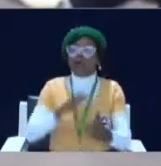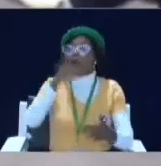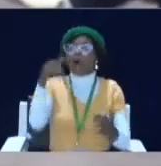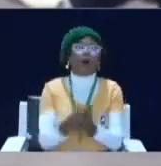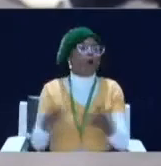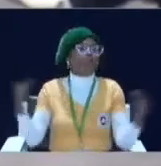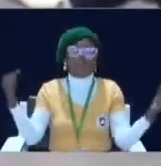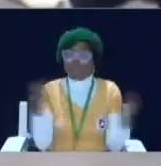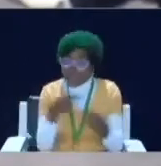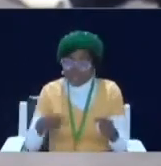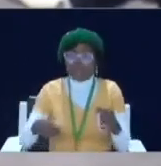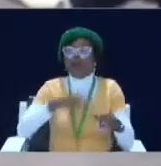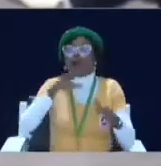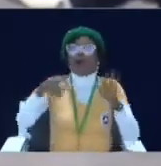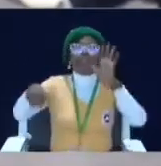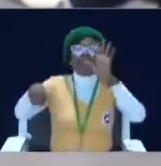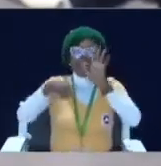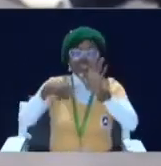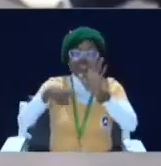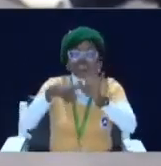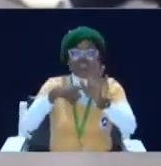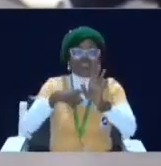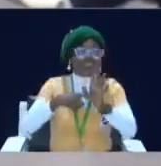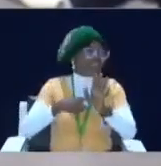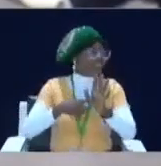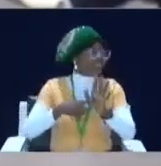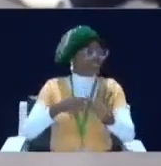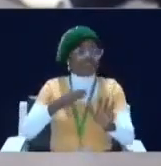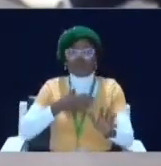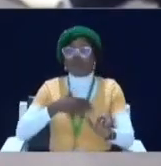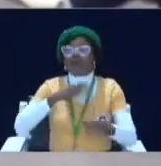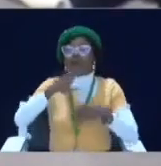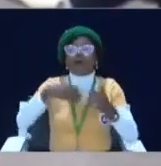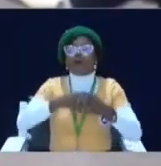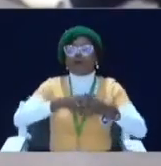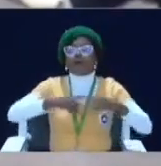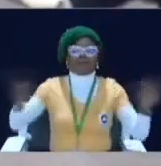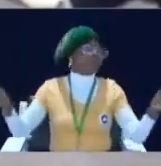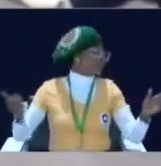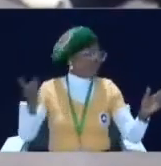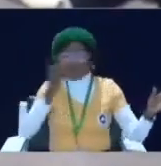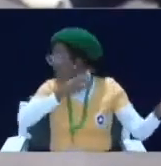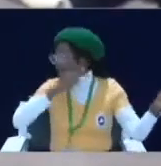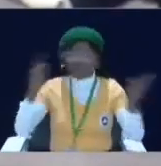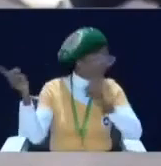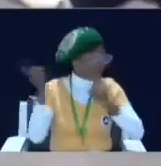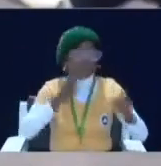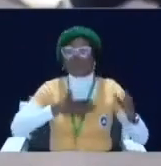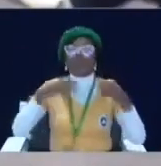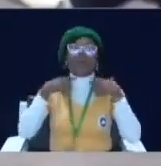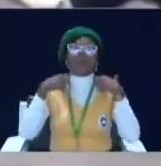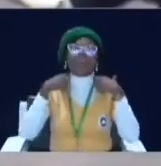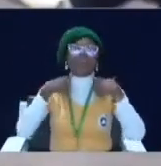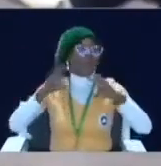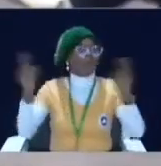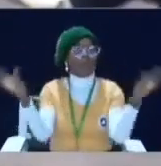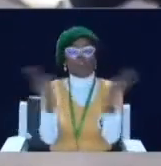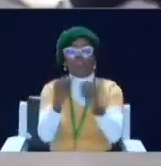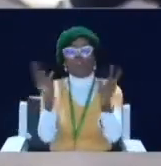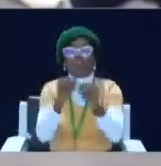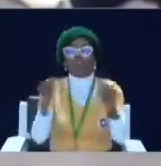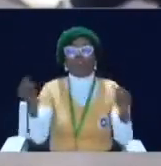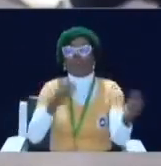the negative enlargement at the side of my back went away. I could turn my head all over that day without any